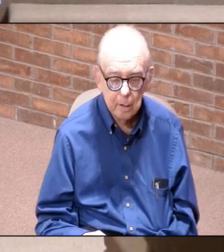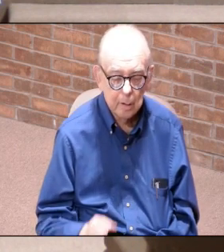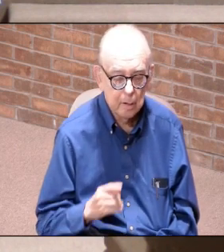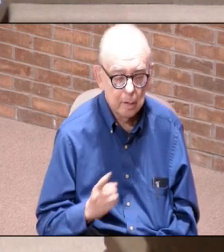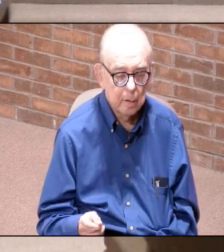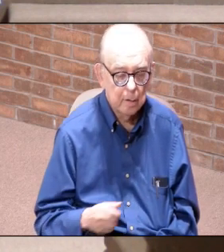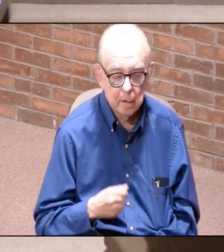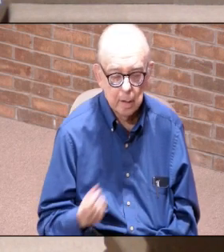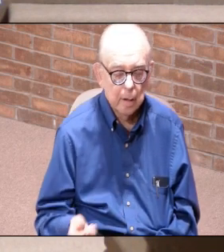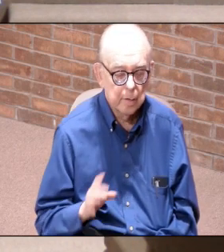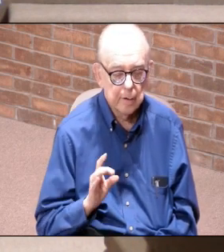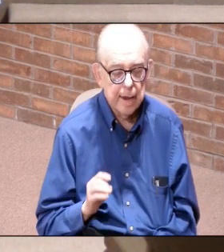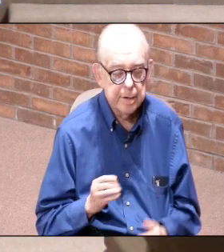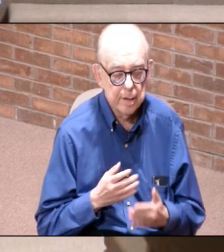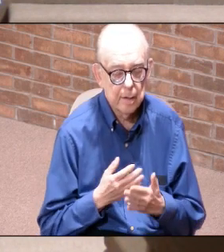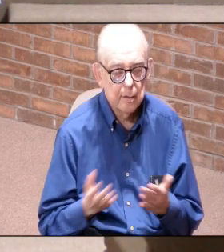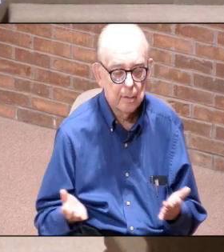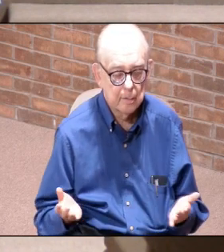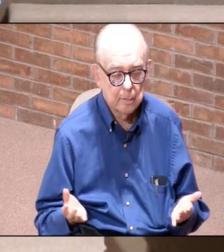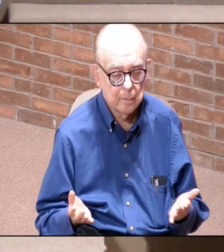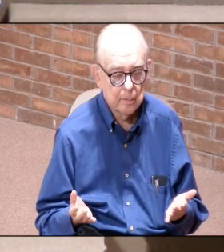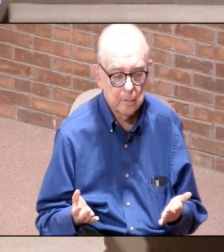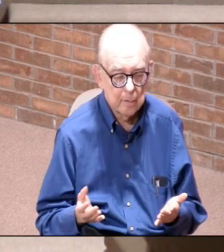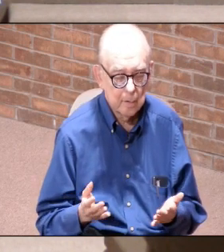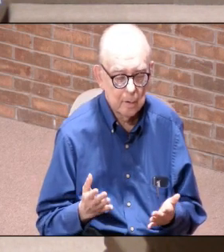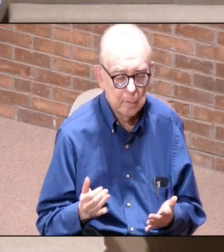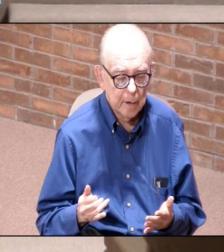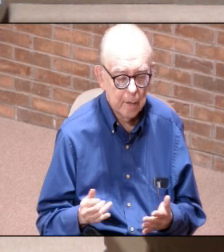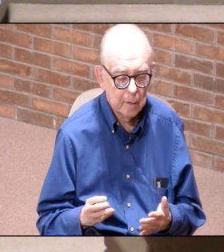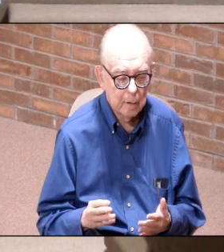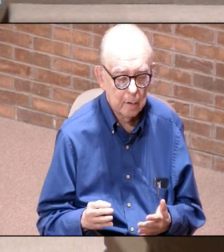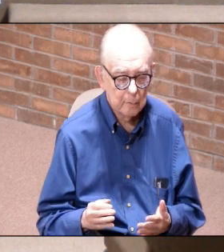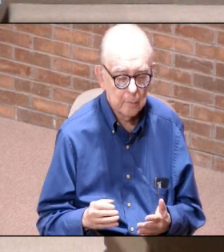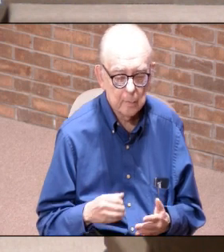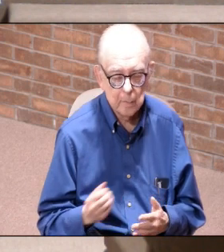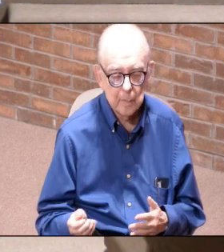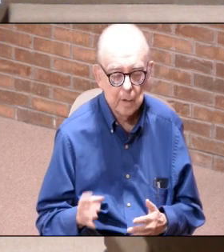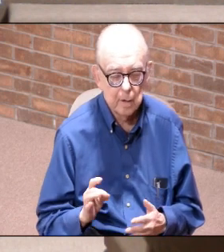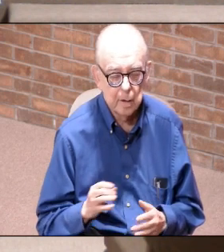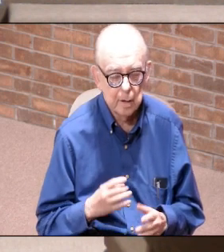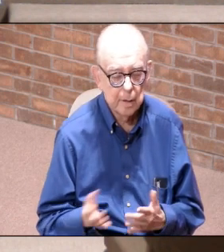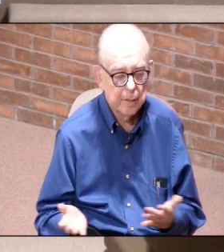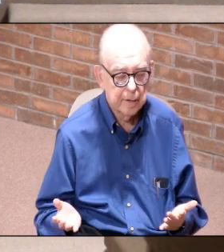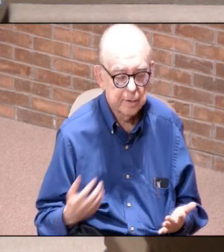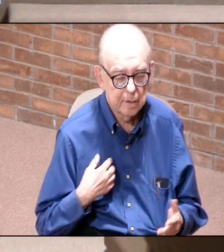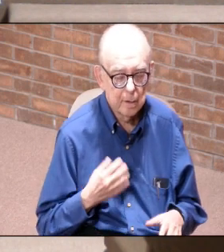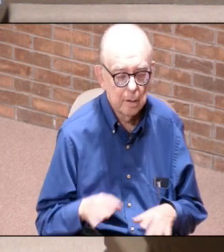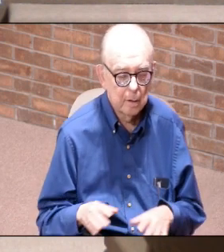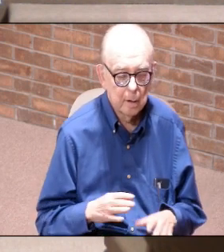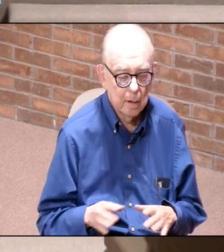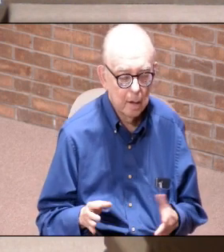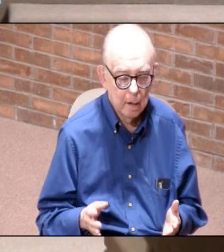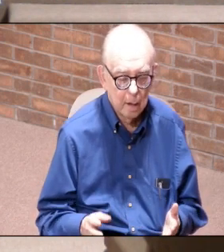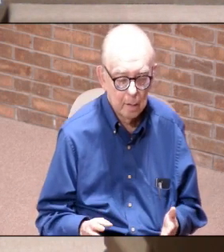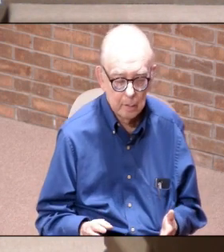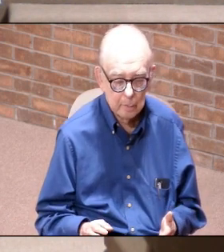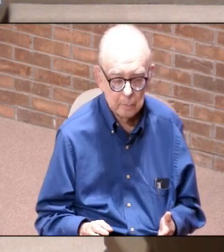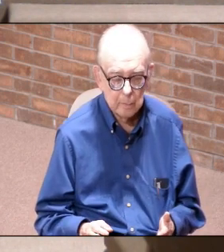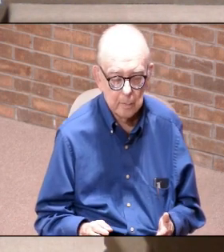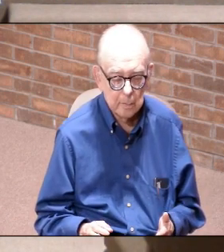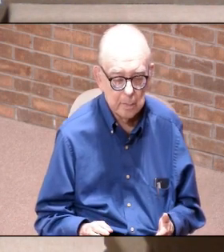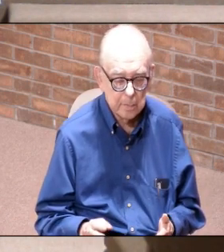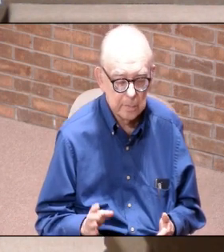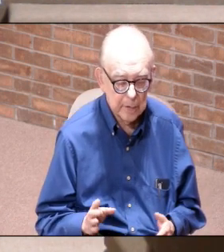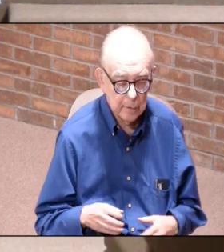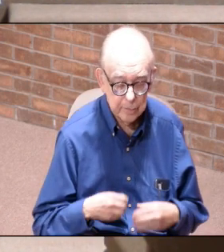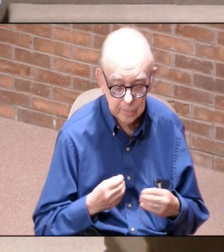There was these other eight things, and oh, by the way, these other eight things that I did, I had planned for you, here's what I